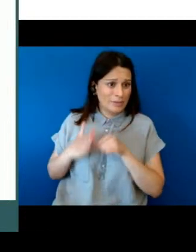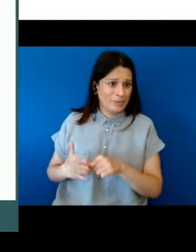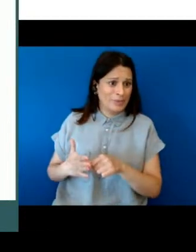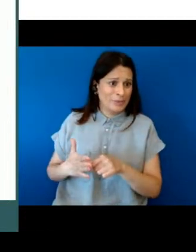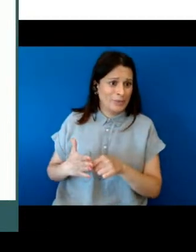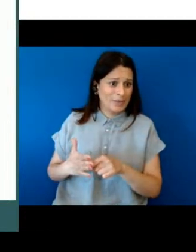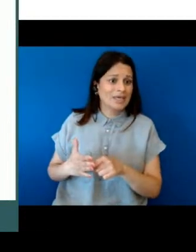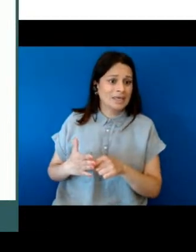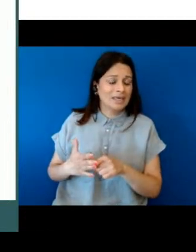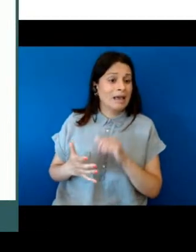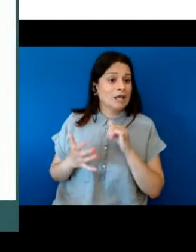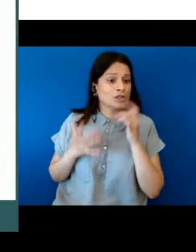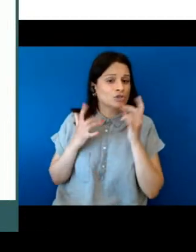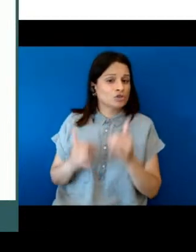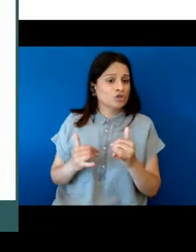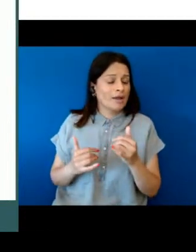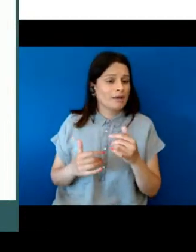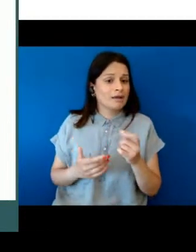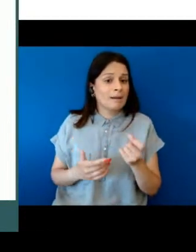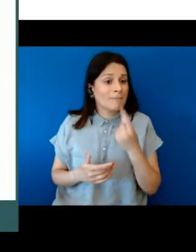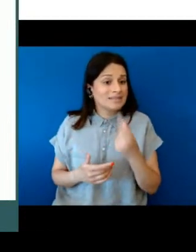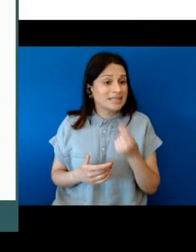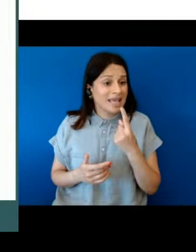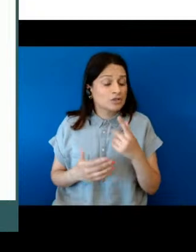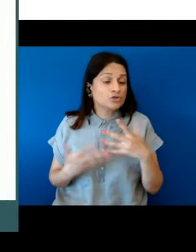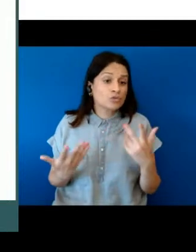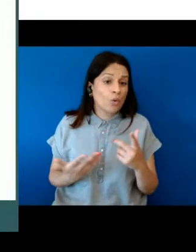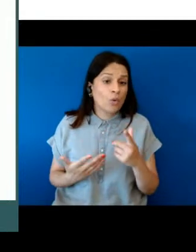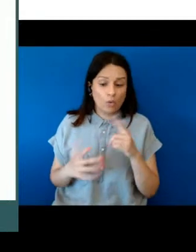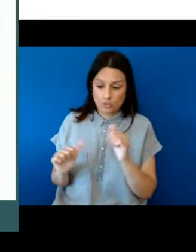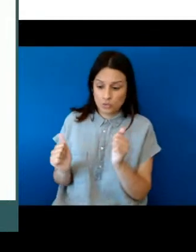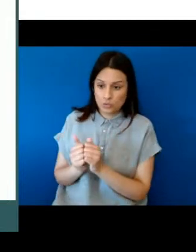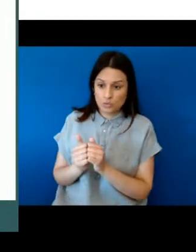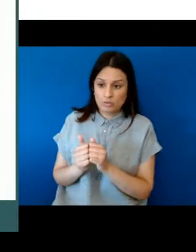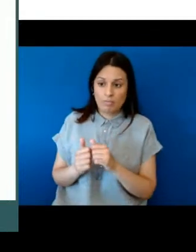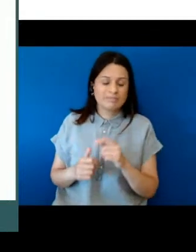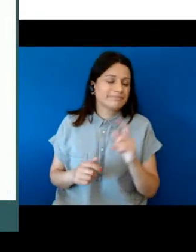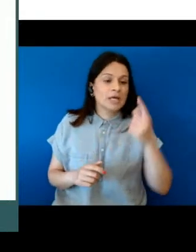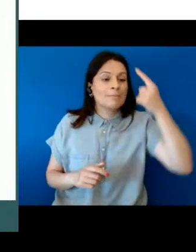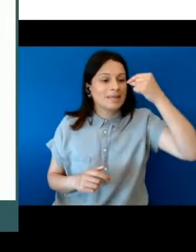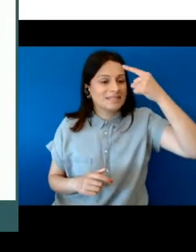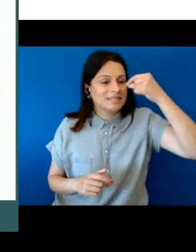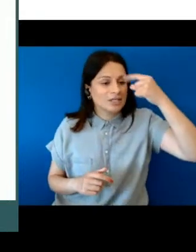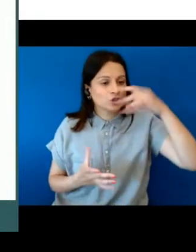at a medication which is suitable for twice daily dosing.